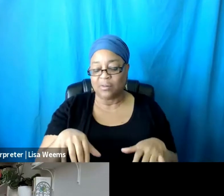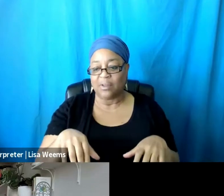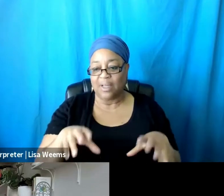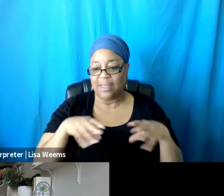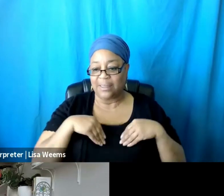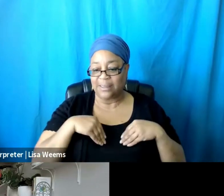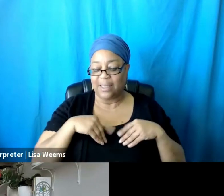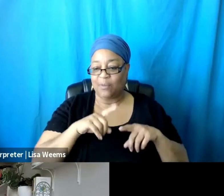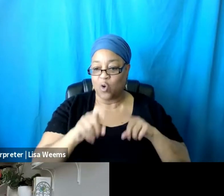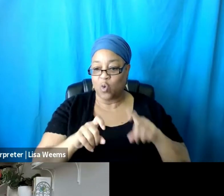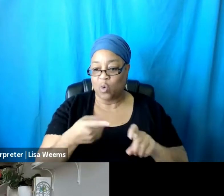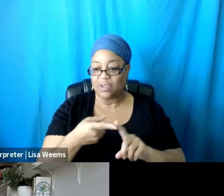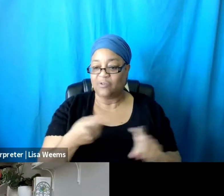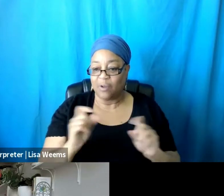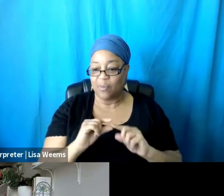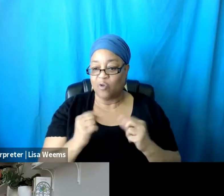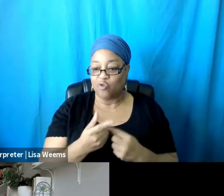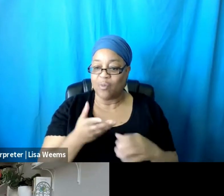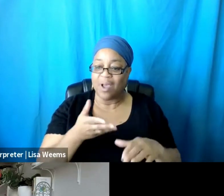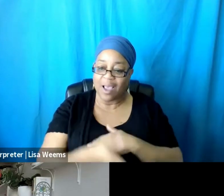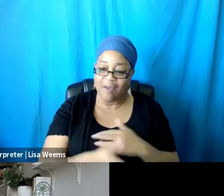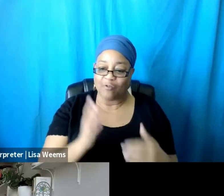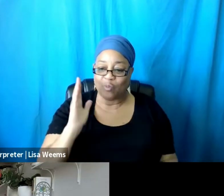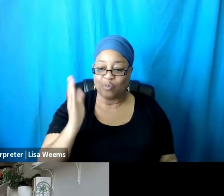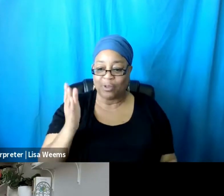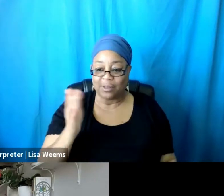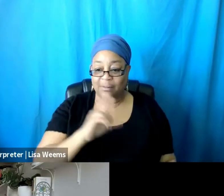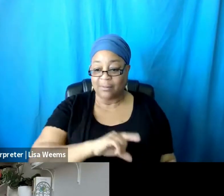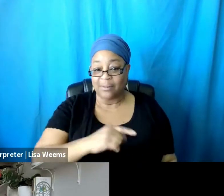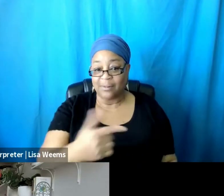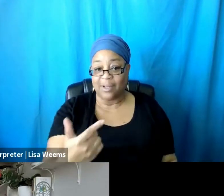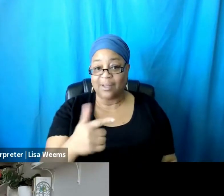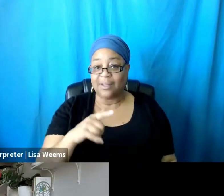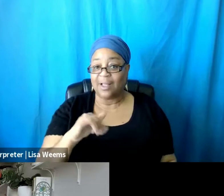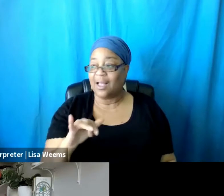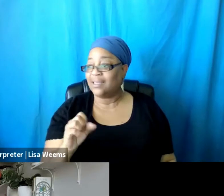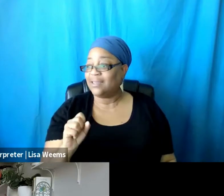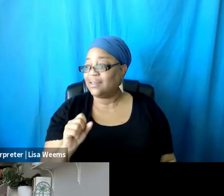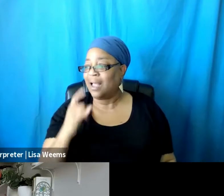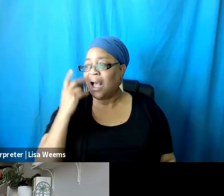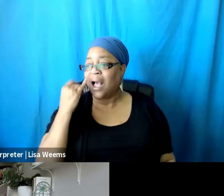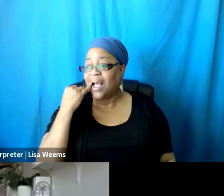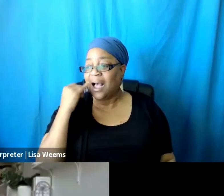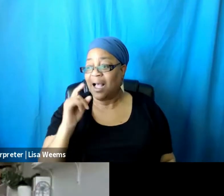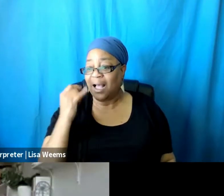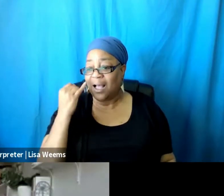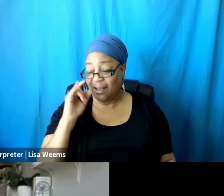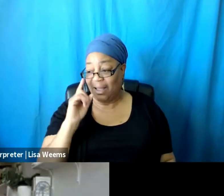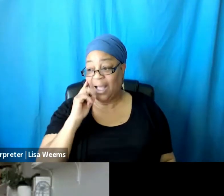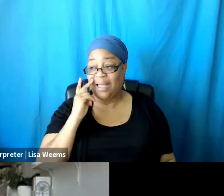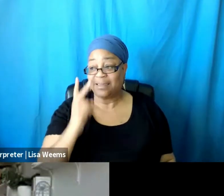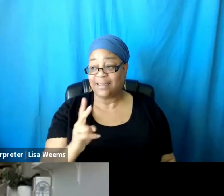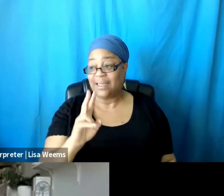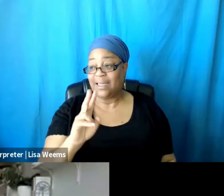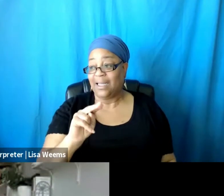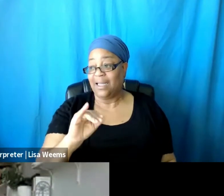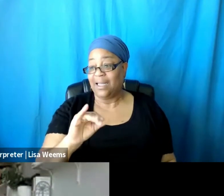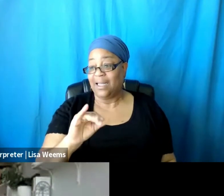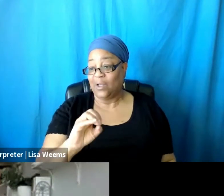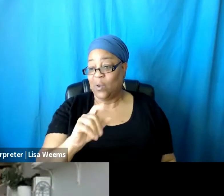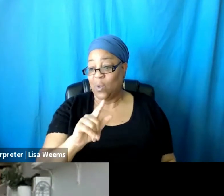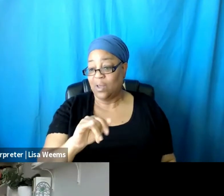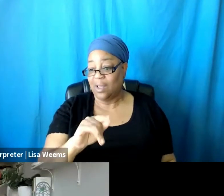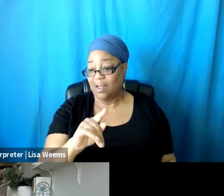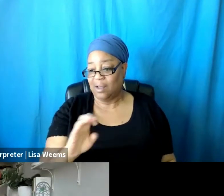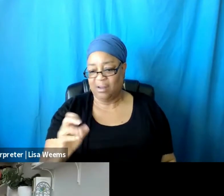group after everyone's done their presentation. So we'll go next to, I see Nicolette. Nicolette, we'll go with you next, if that's all right. That is,